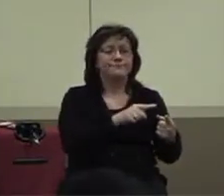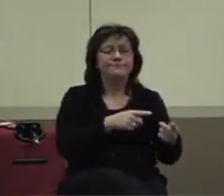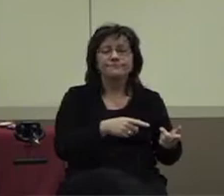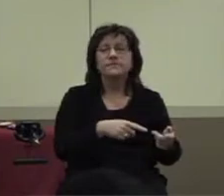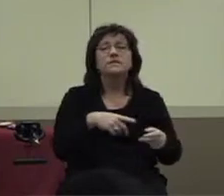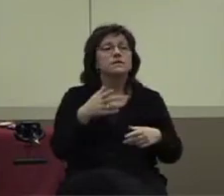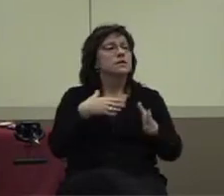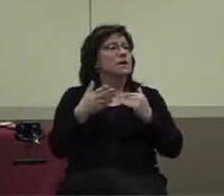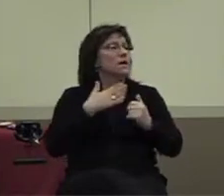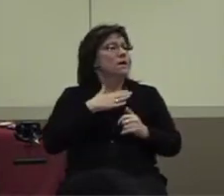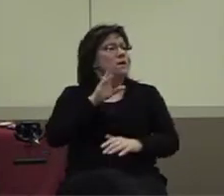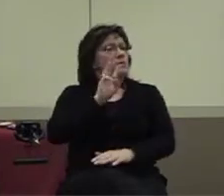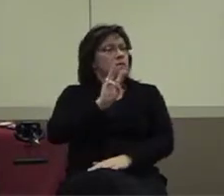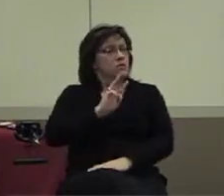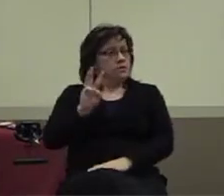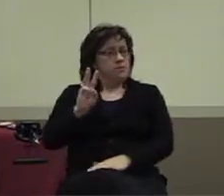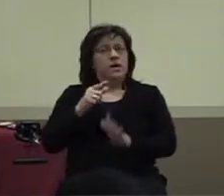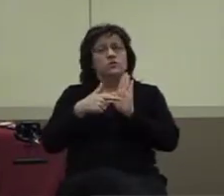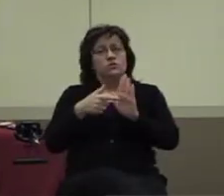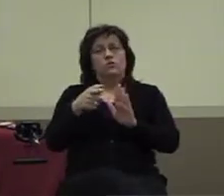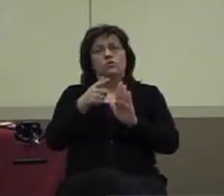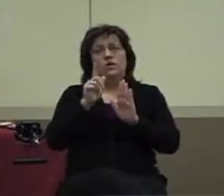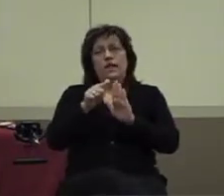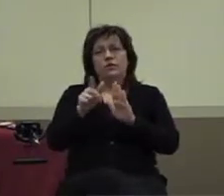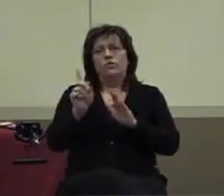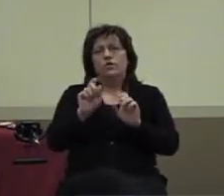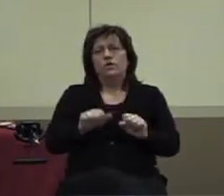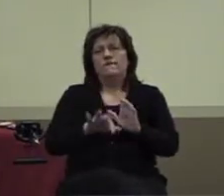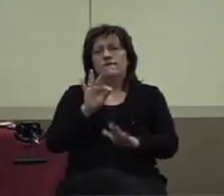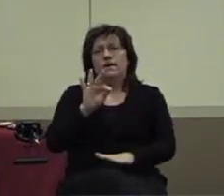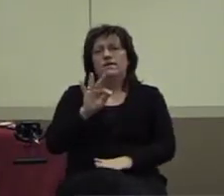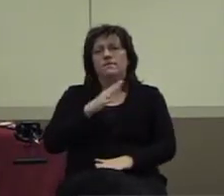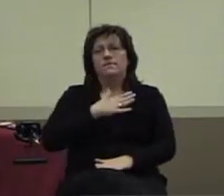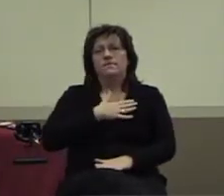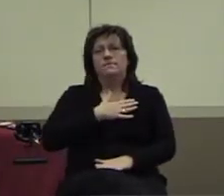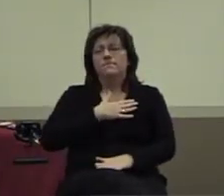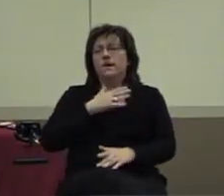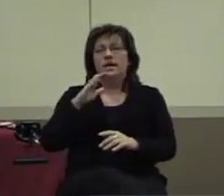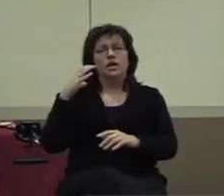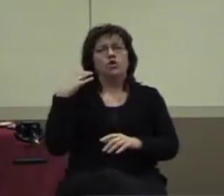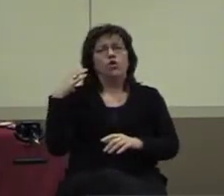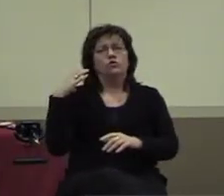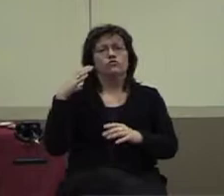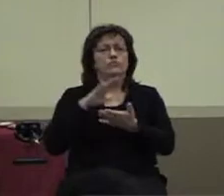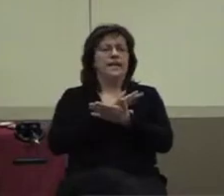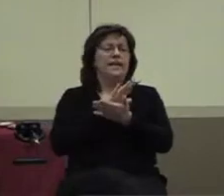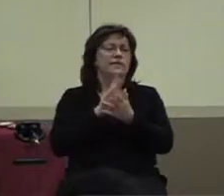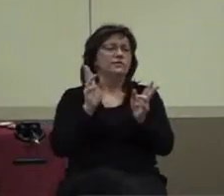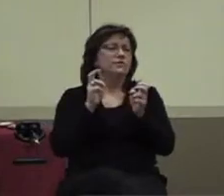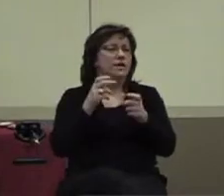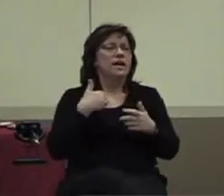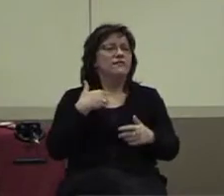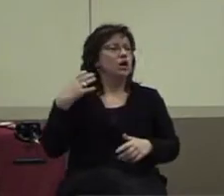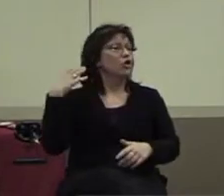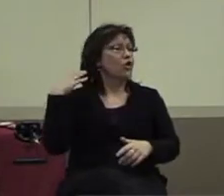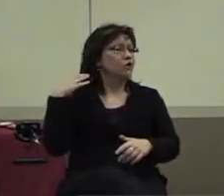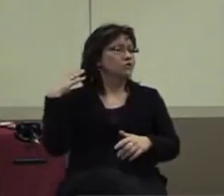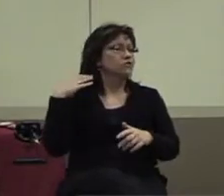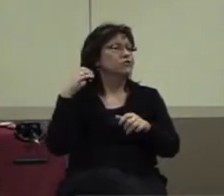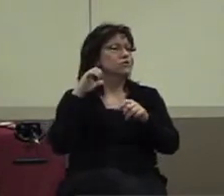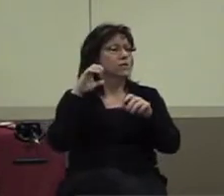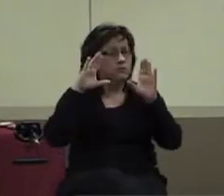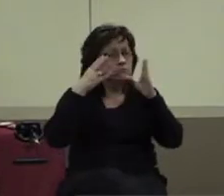on my website where you can find this. It's on my coaches page because I have my coaches working on this.